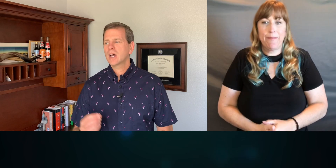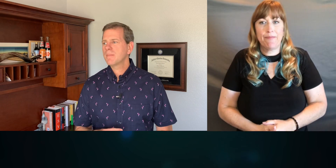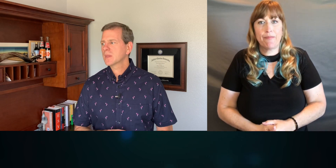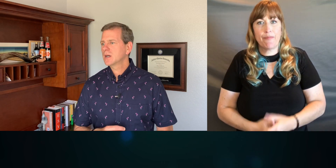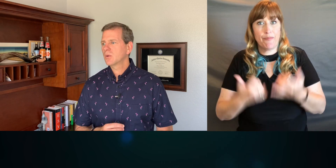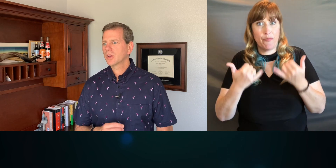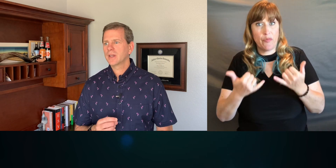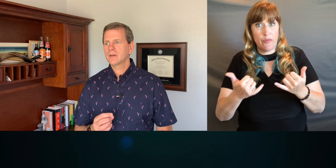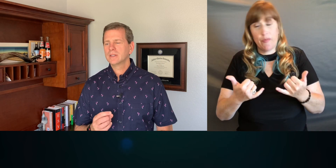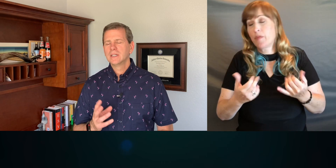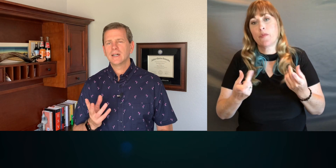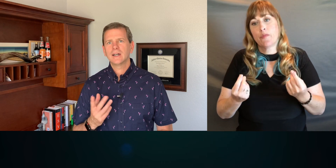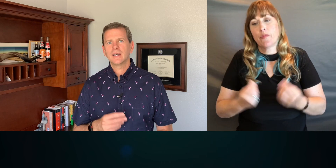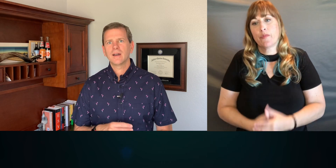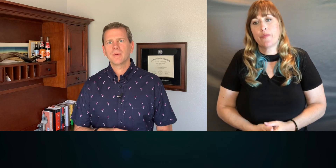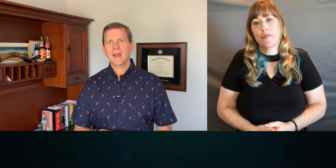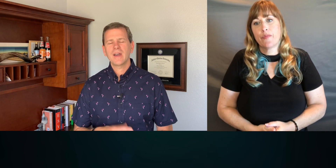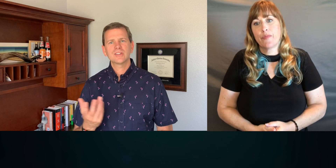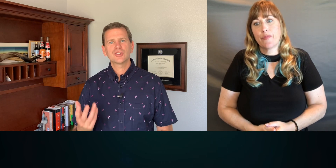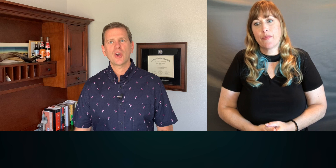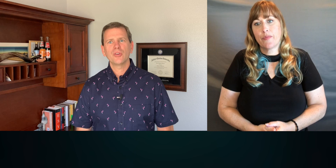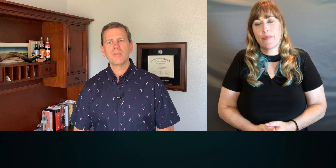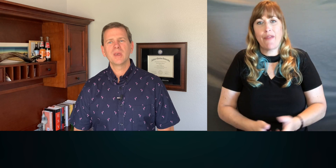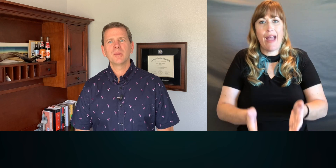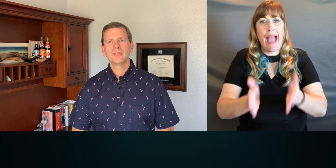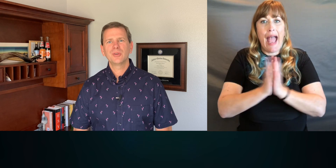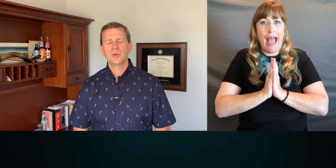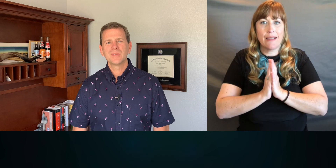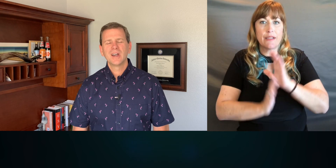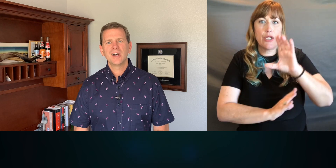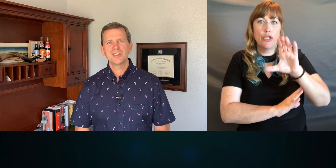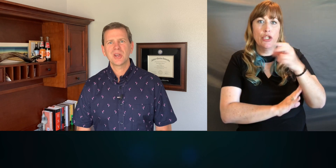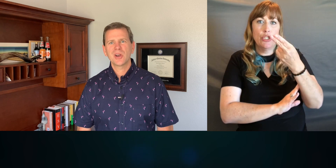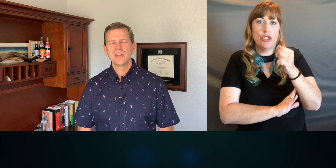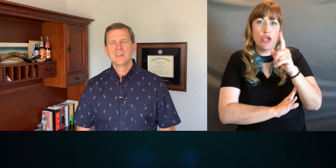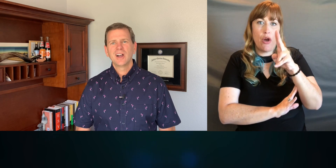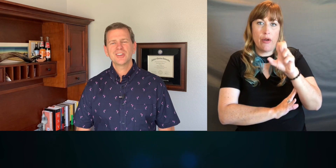At this time, we're going to, I've asked Charles Mims to